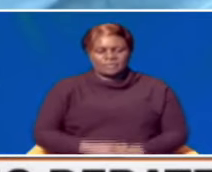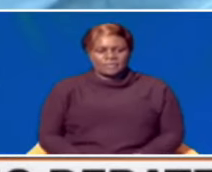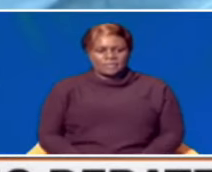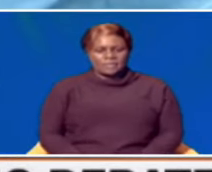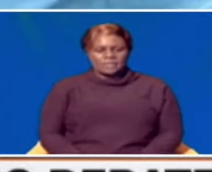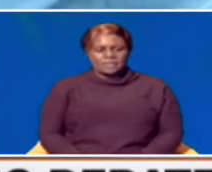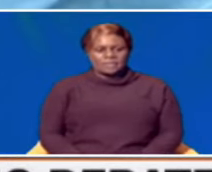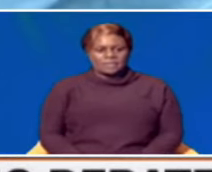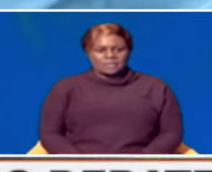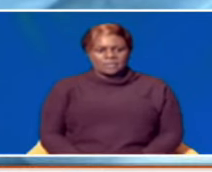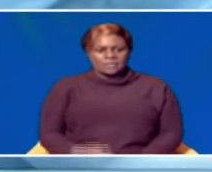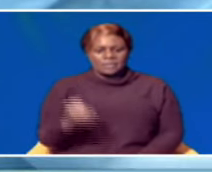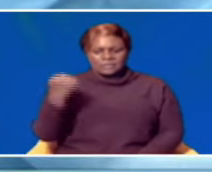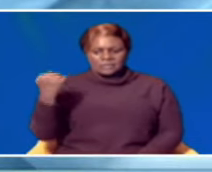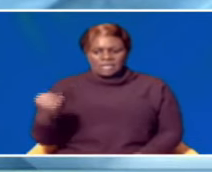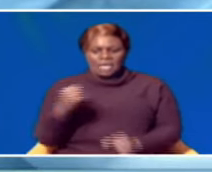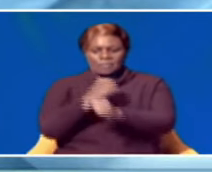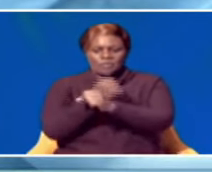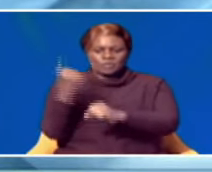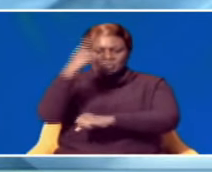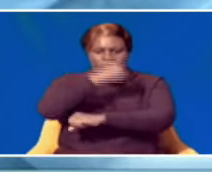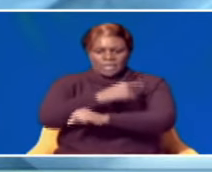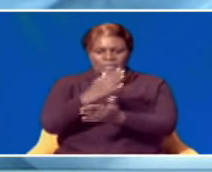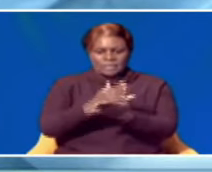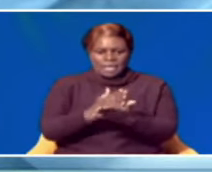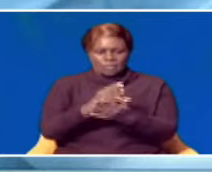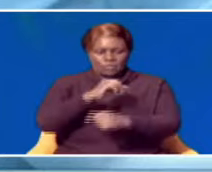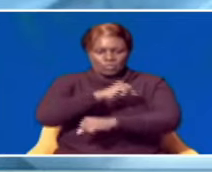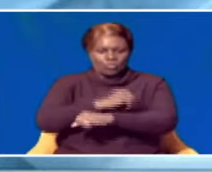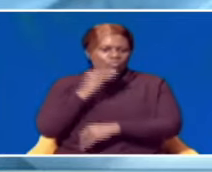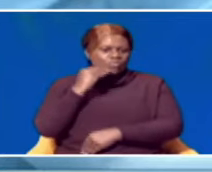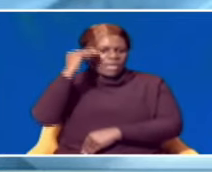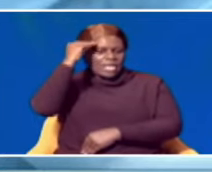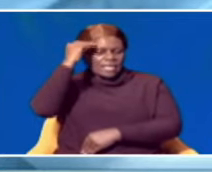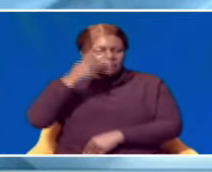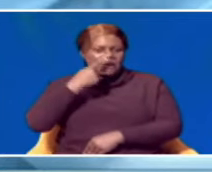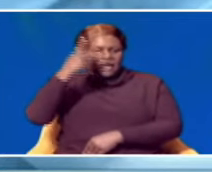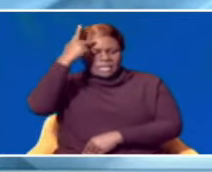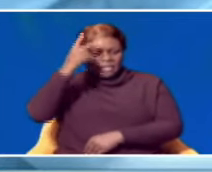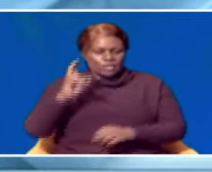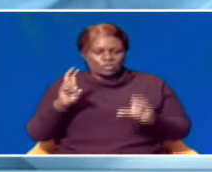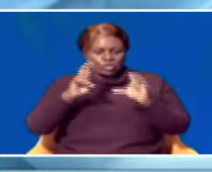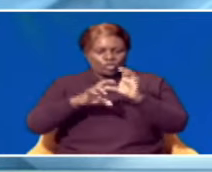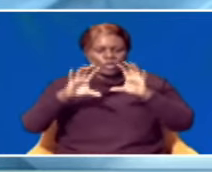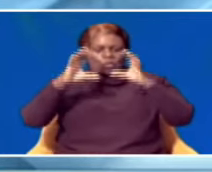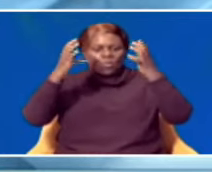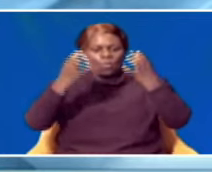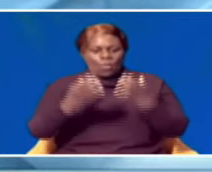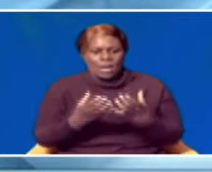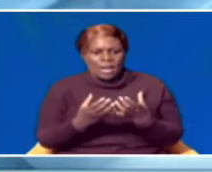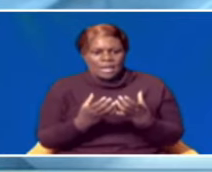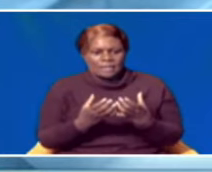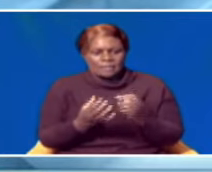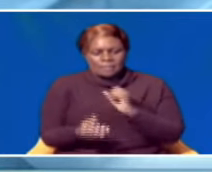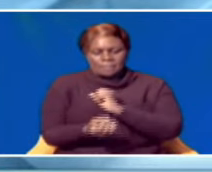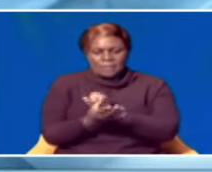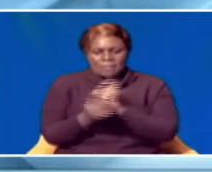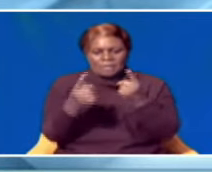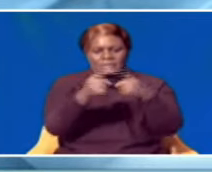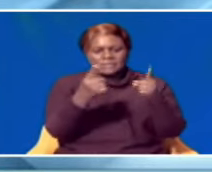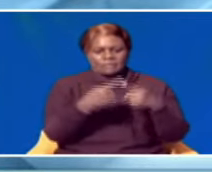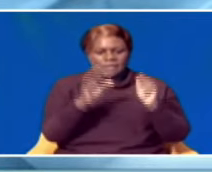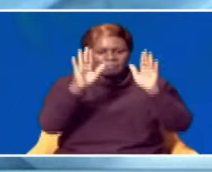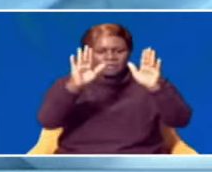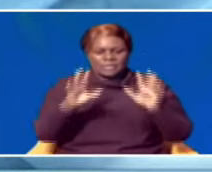Now, as the world marked Child Protection Day, a section of school heads and parents joined the global community in highlighting several